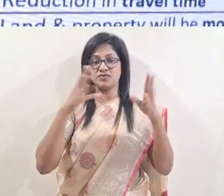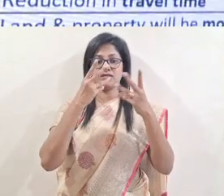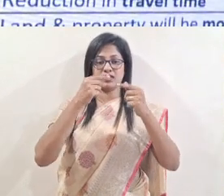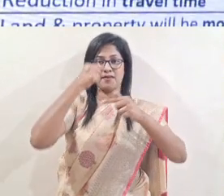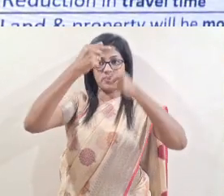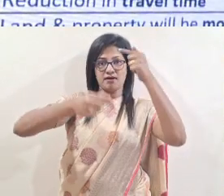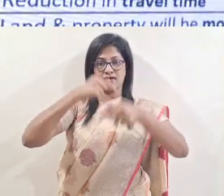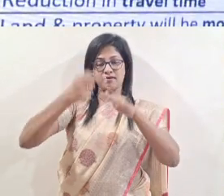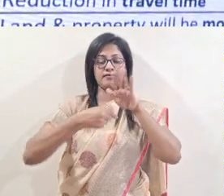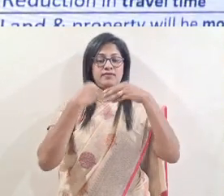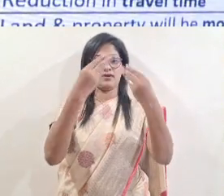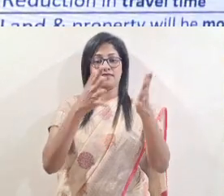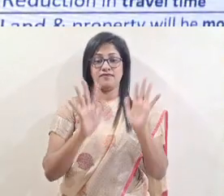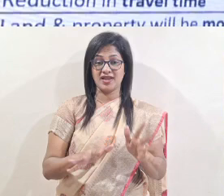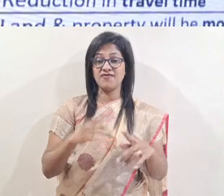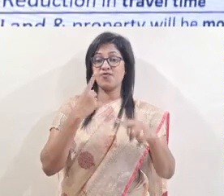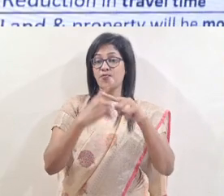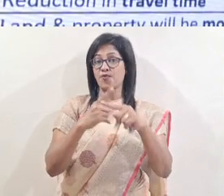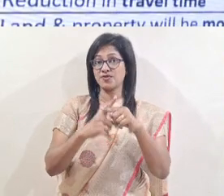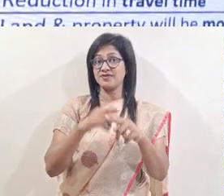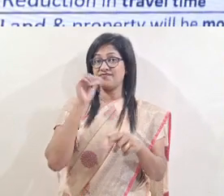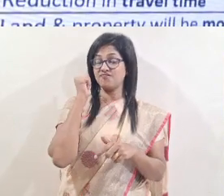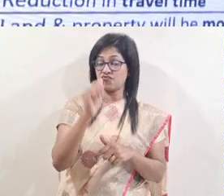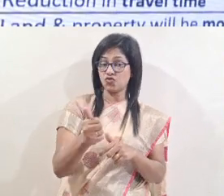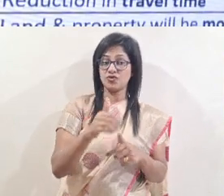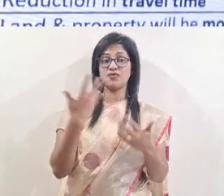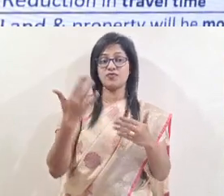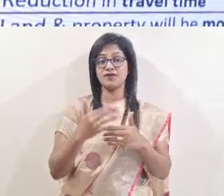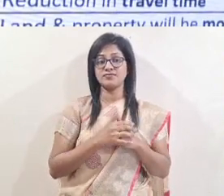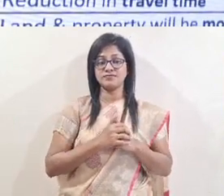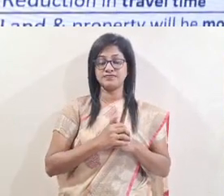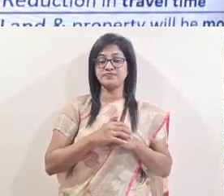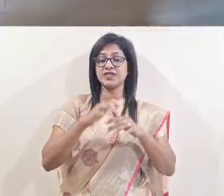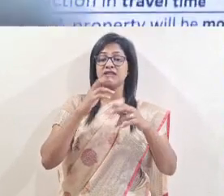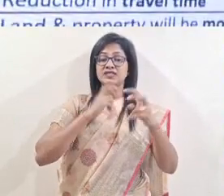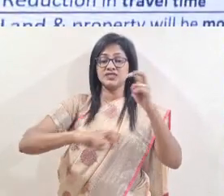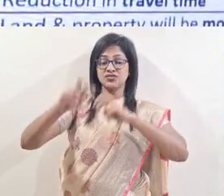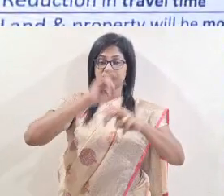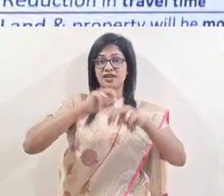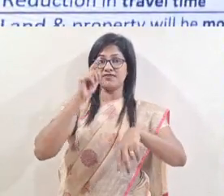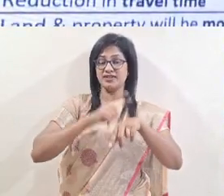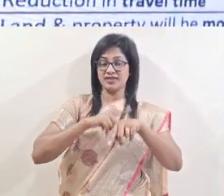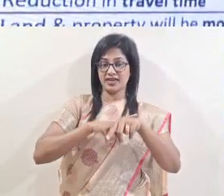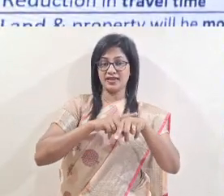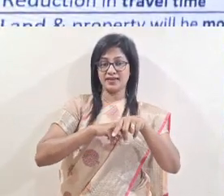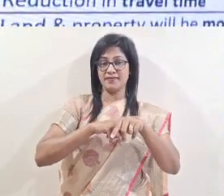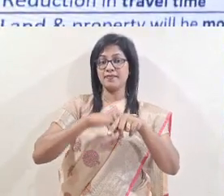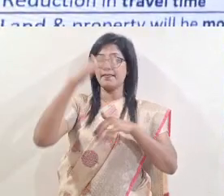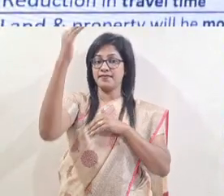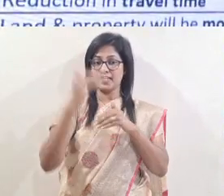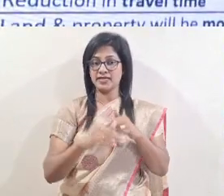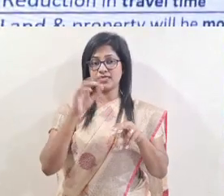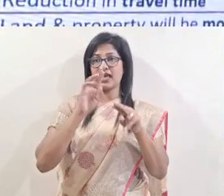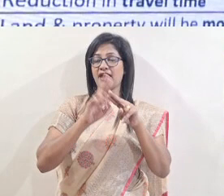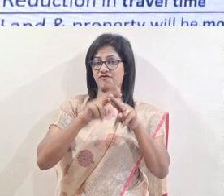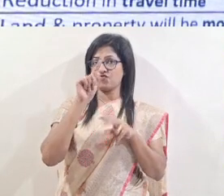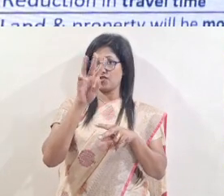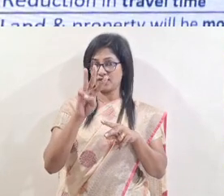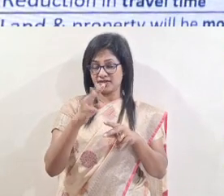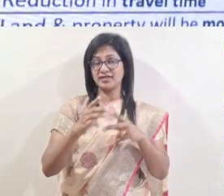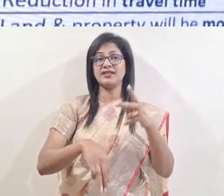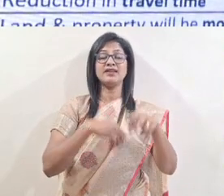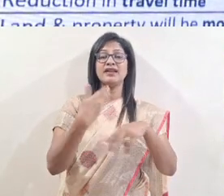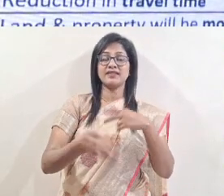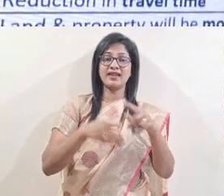most positively received factor is reduction in travel time, that is F13. Then followed by we have F1 and